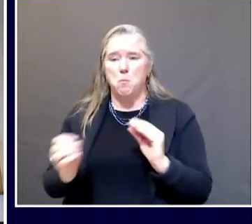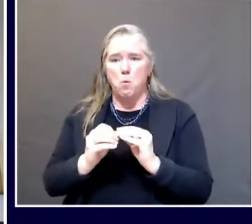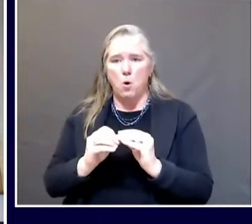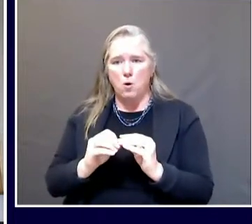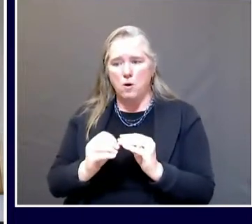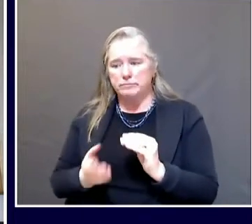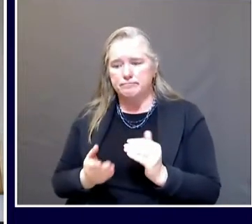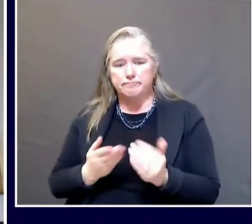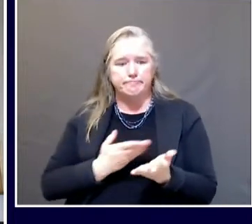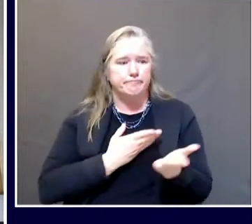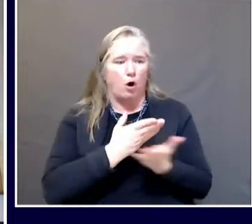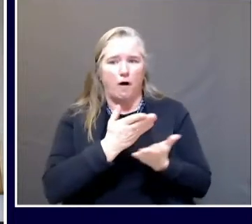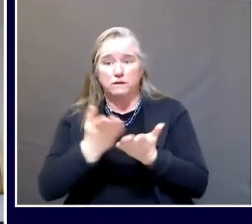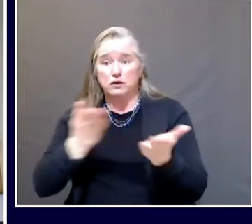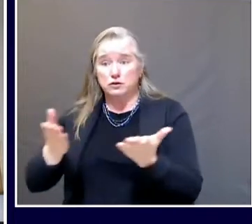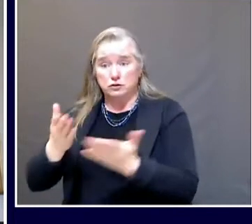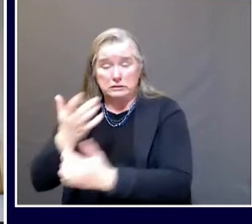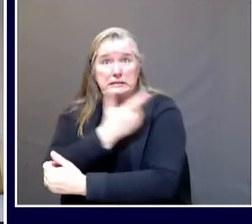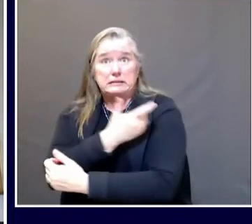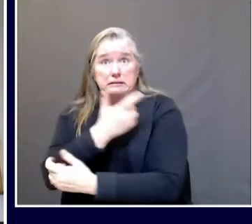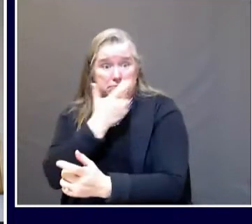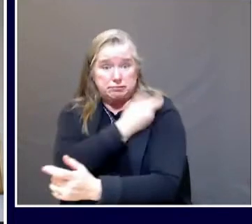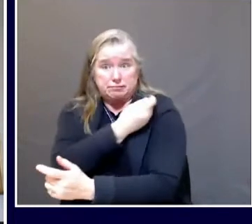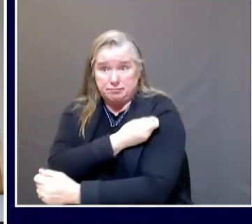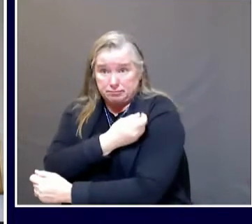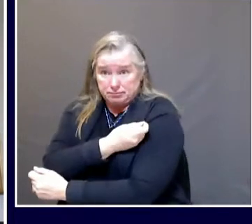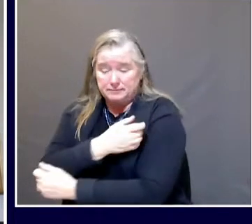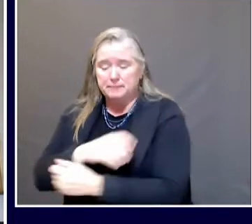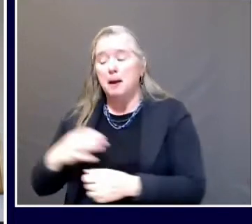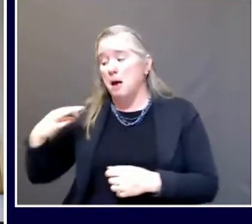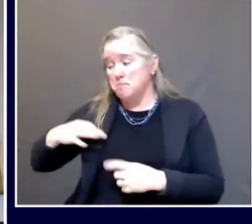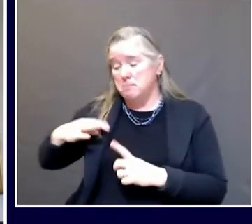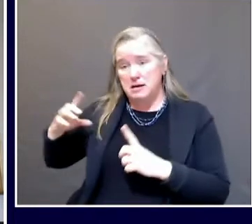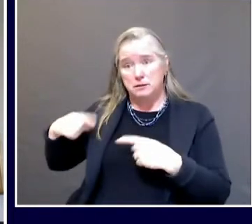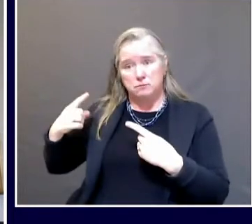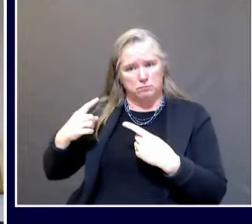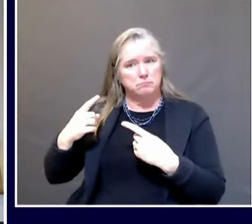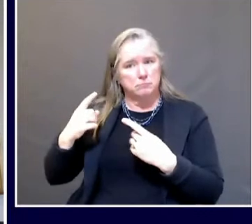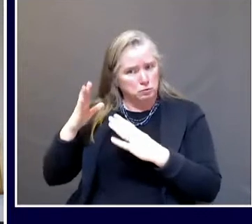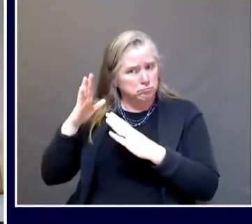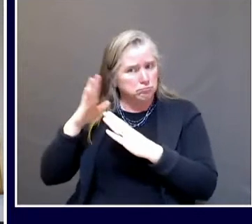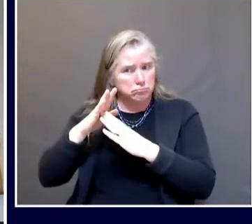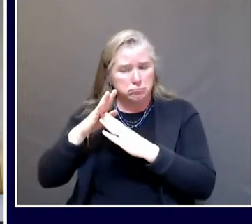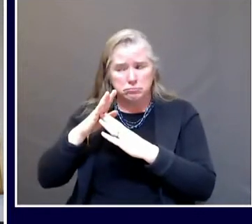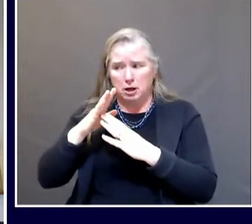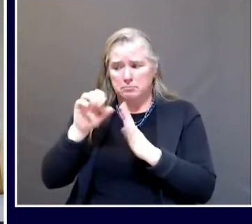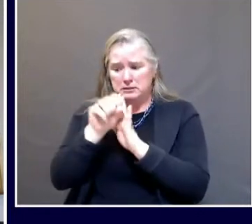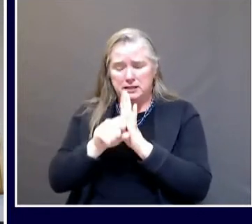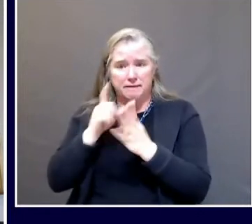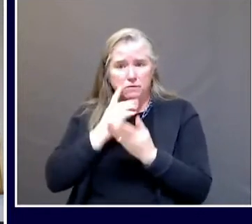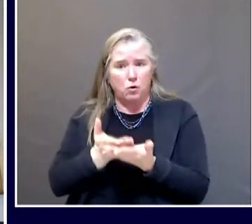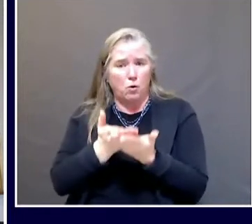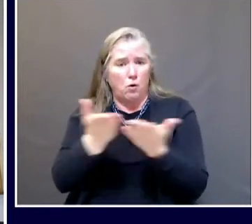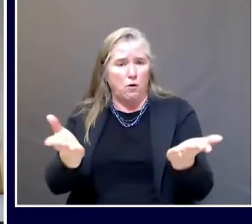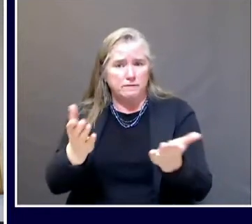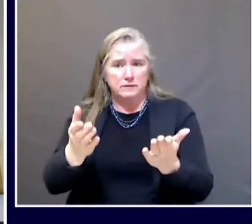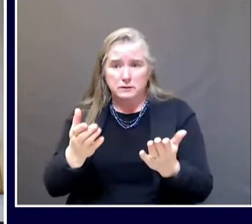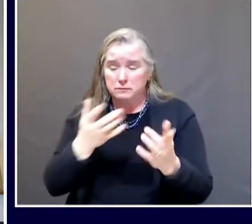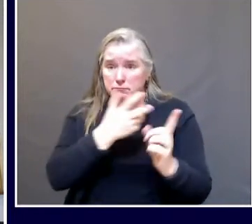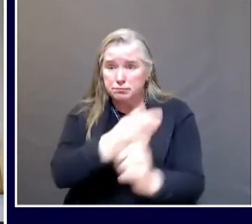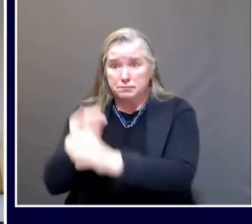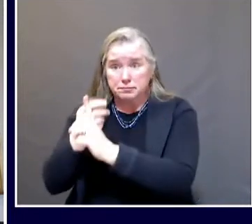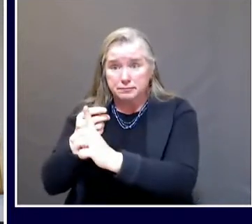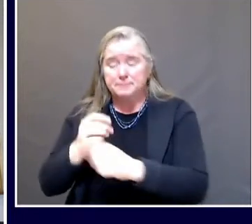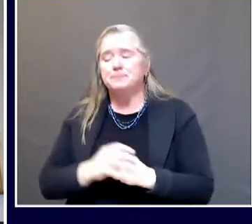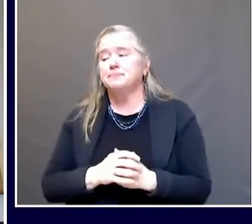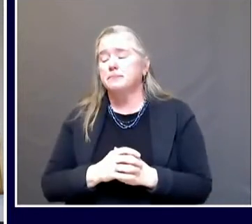though Maine had already been in a strong position relative to other states, we were positioned to increase our efforts even